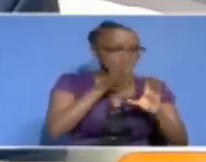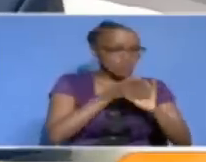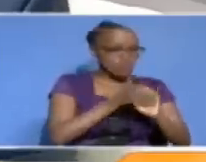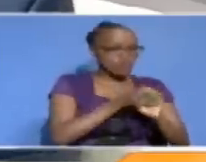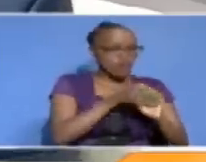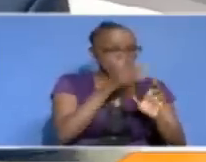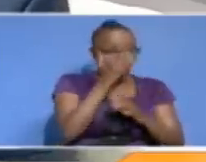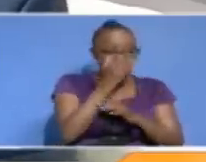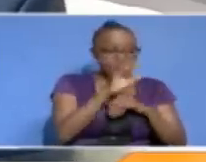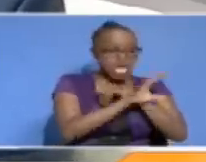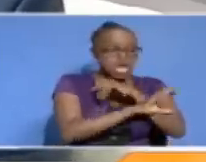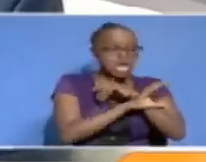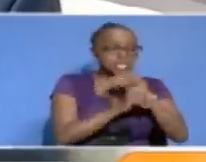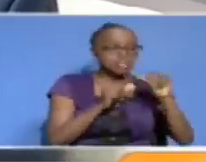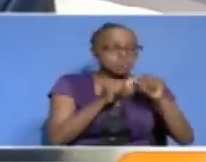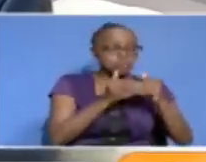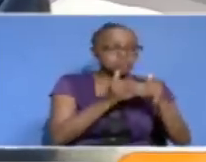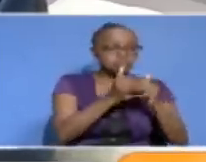for the country to move forward.